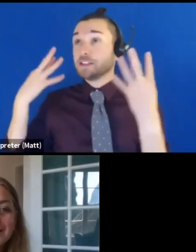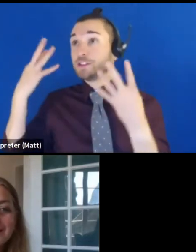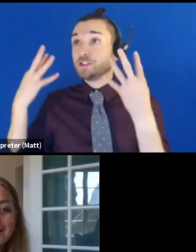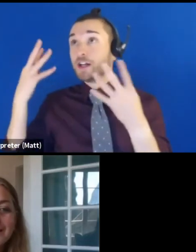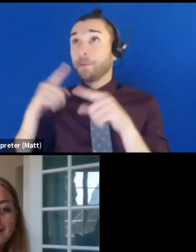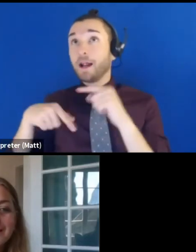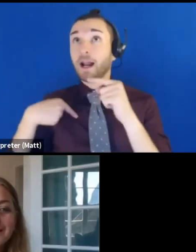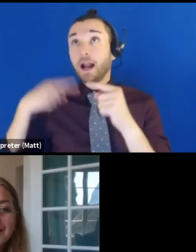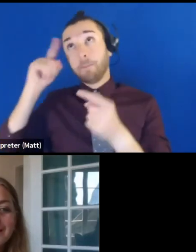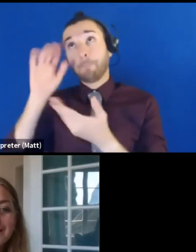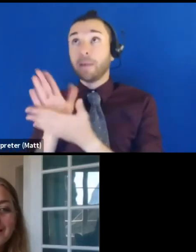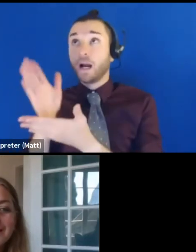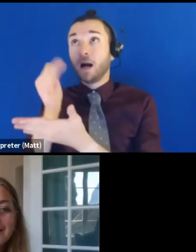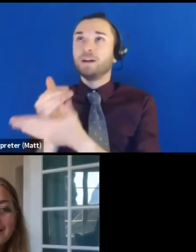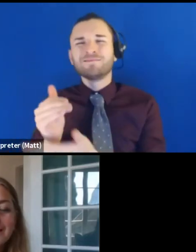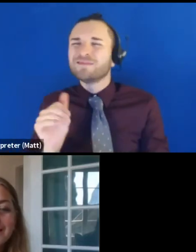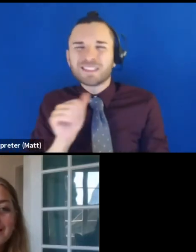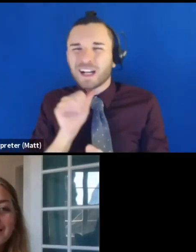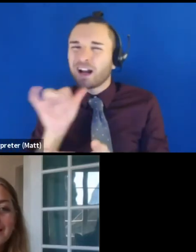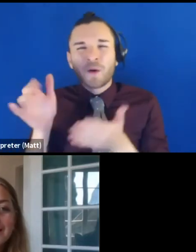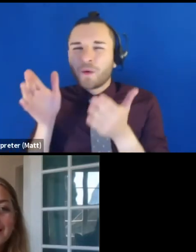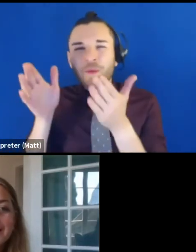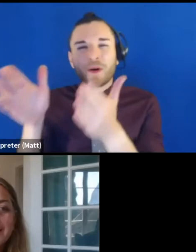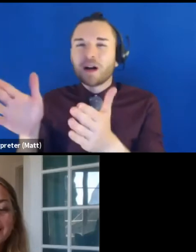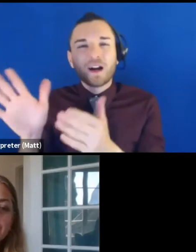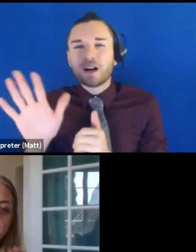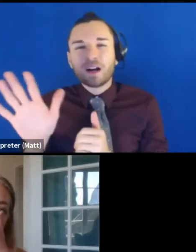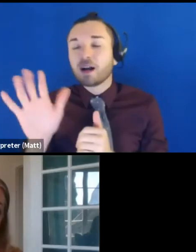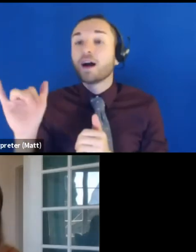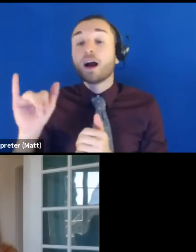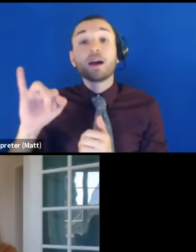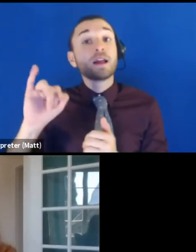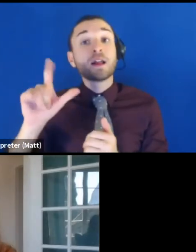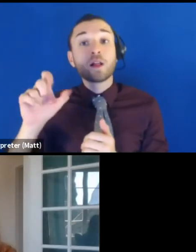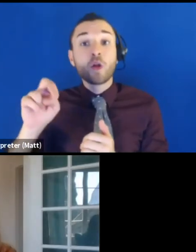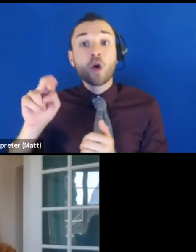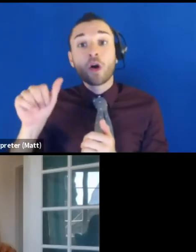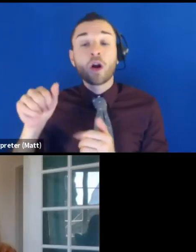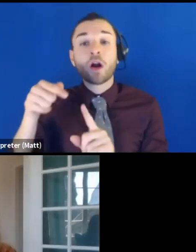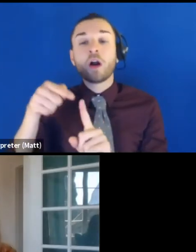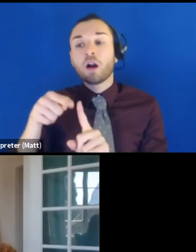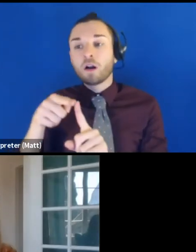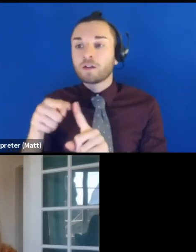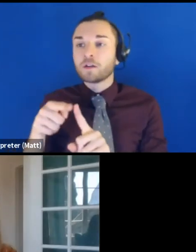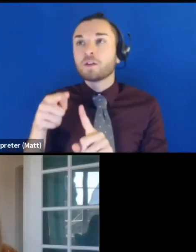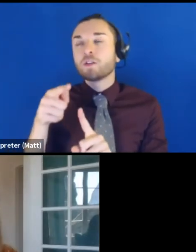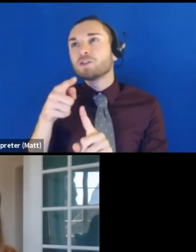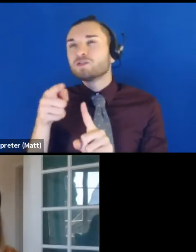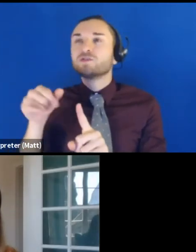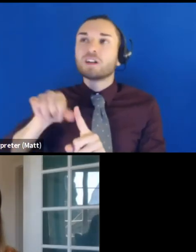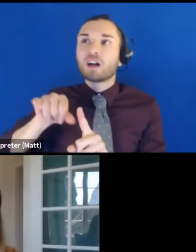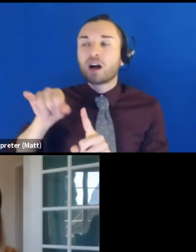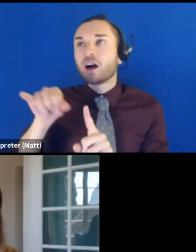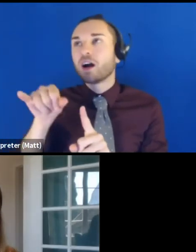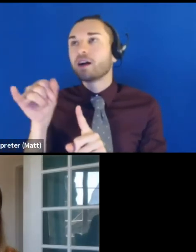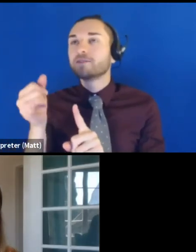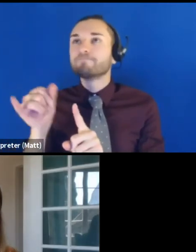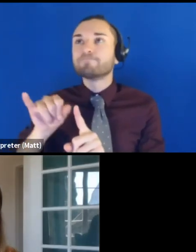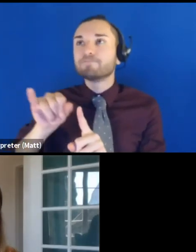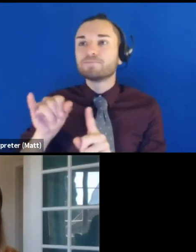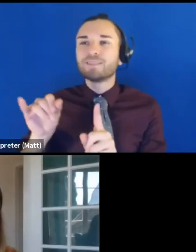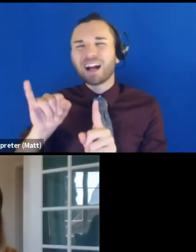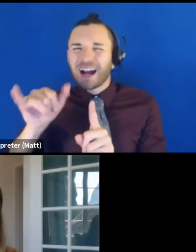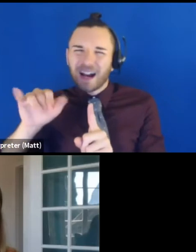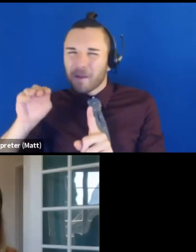up. Like, it's not like that. Like, you know, like Alana, who might be on another character, sort of like a little bit like Mona